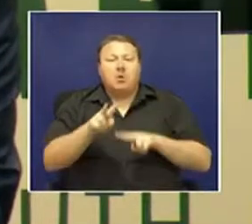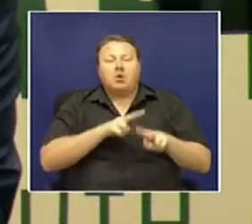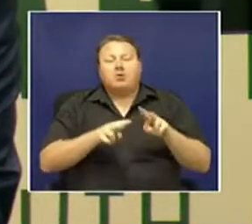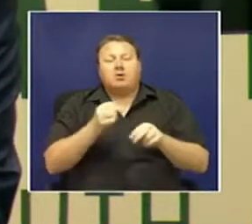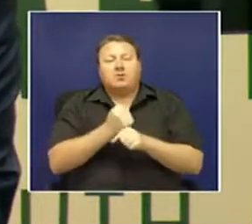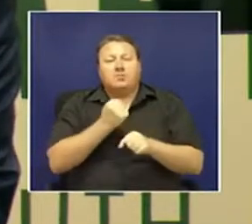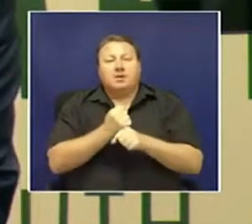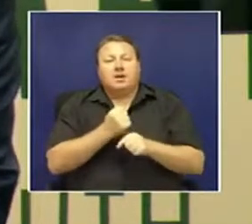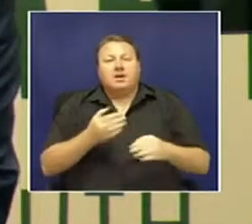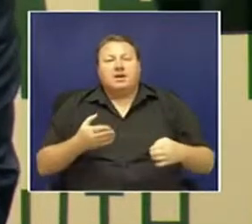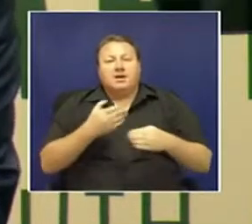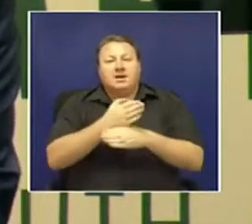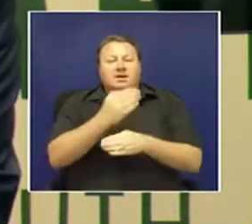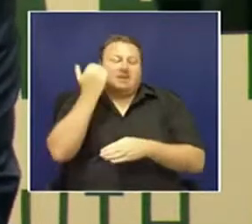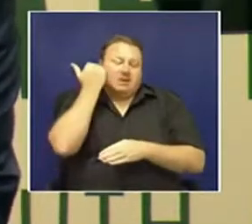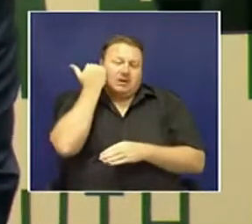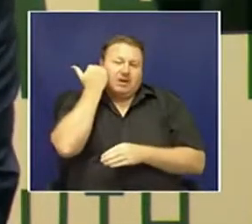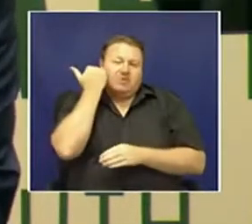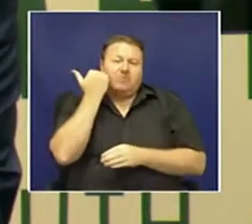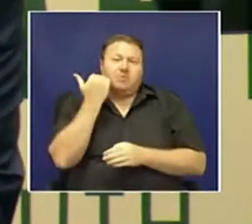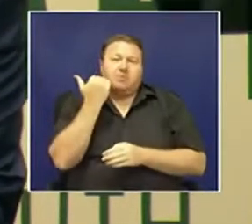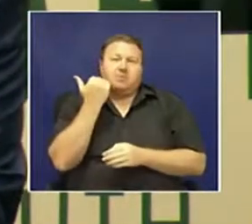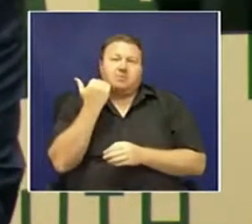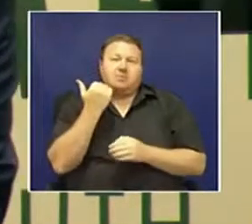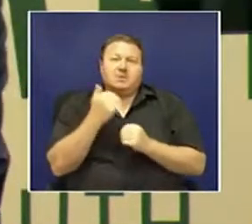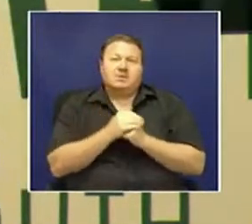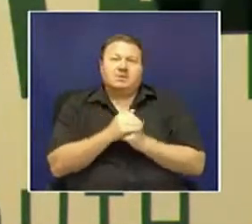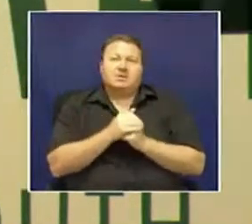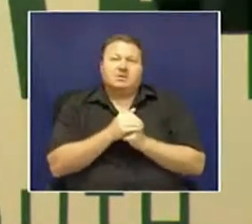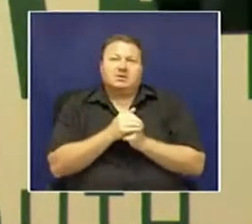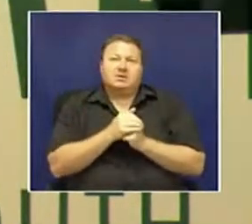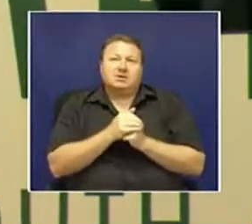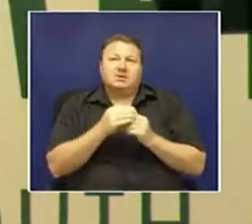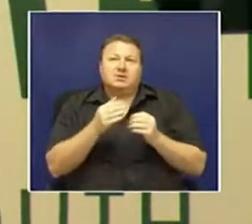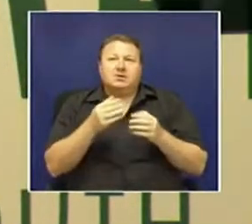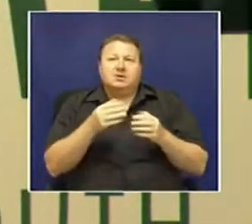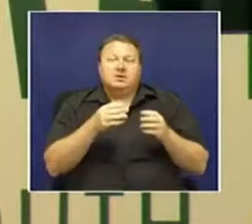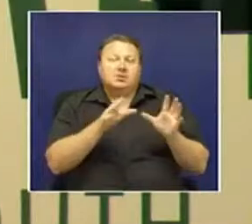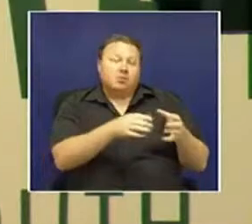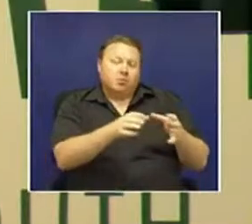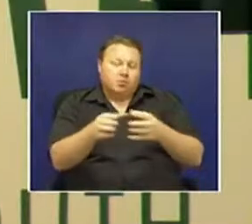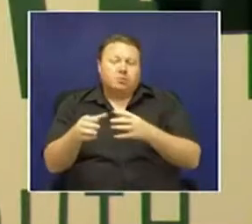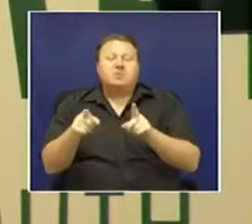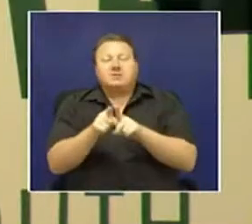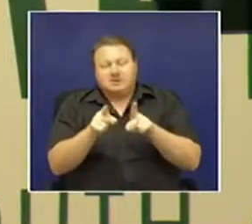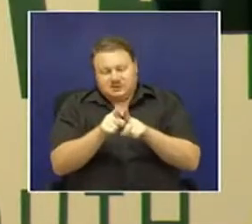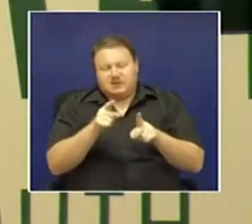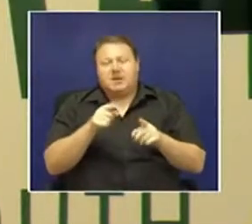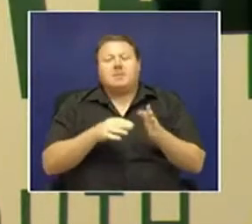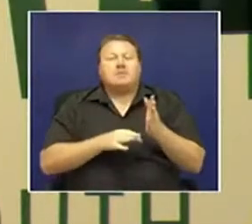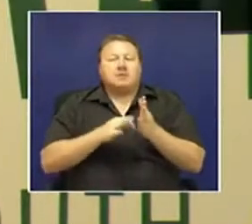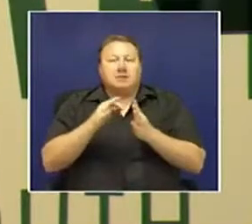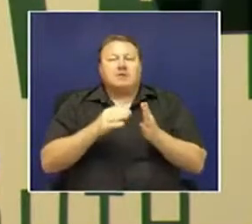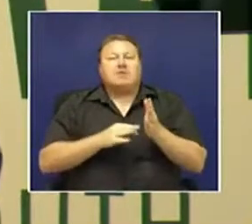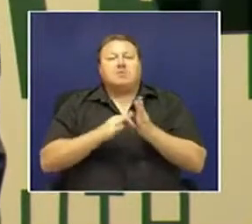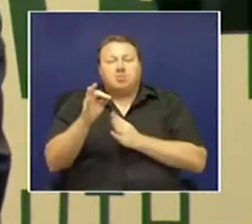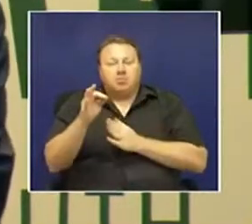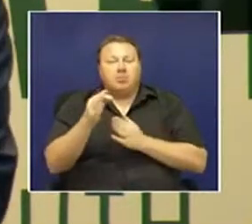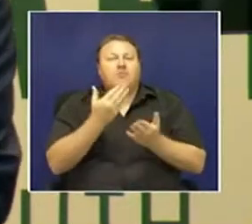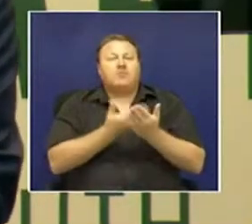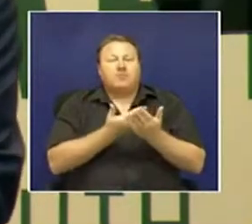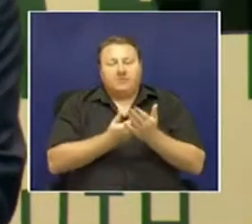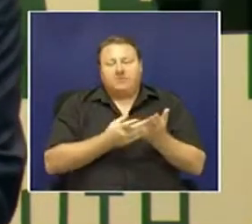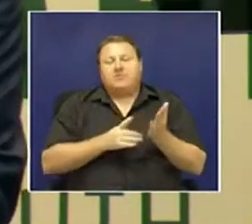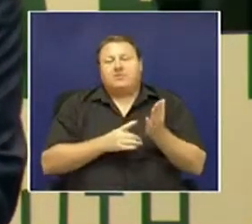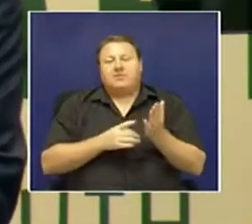more capable, resilient, and appropriate differentiated local government sphere. There's